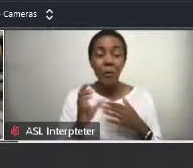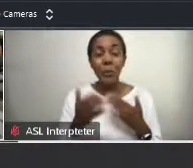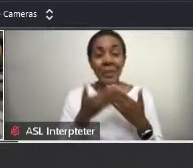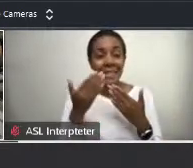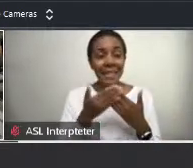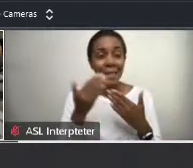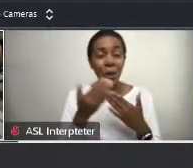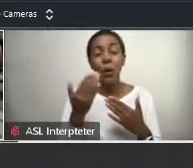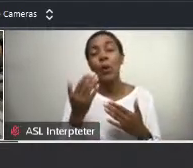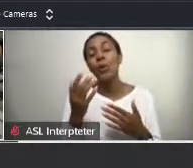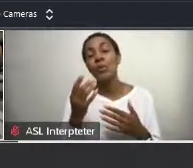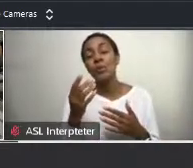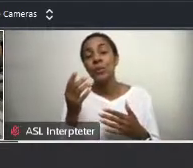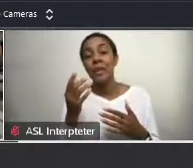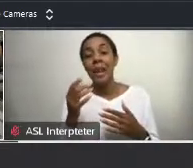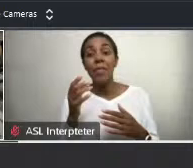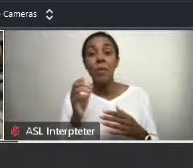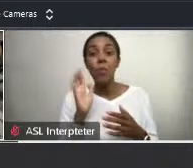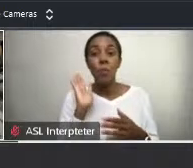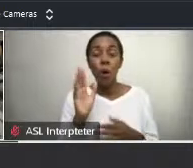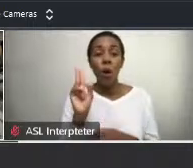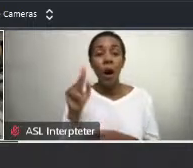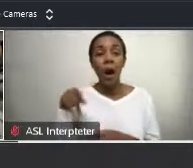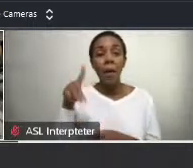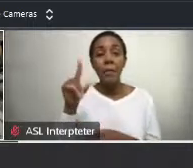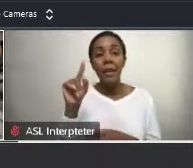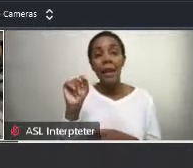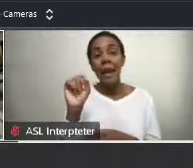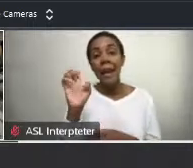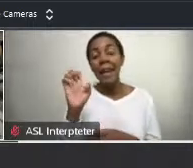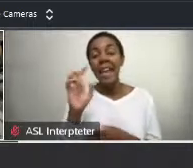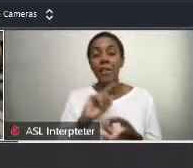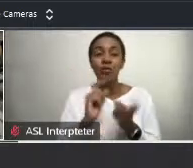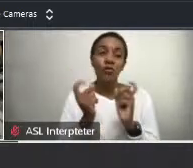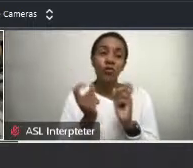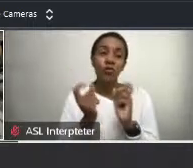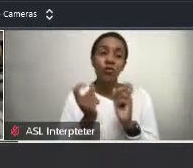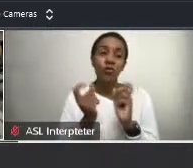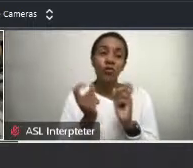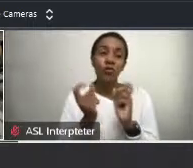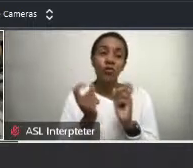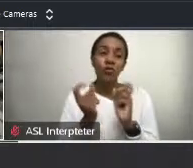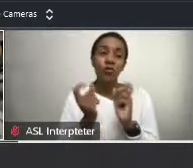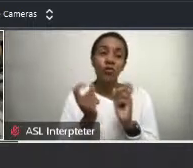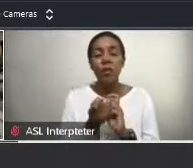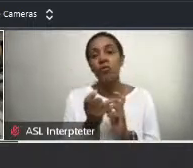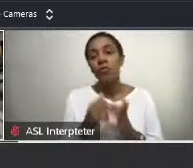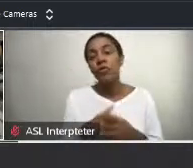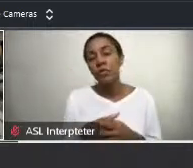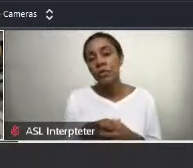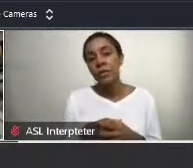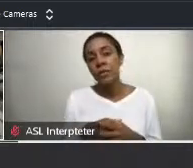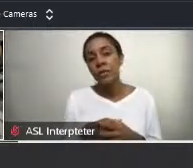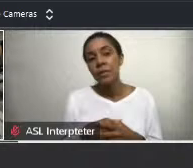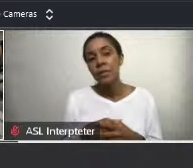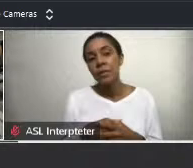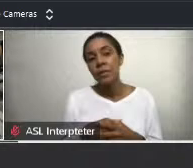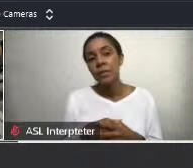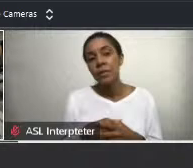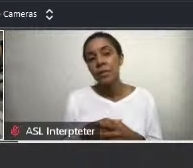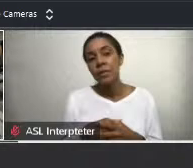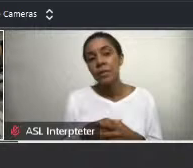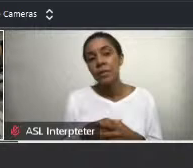as a reference. And then we are updating it and making some changes that needed to be done, needed to be incorporated. Many of those